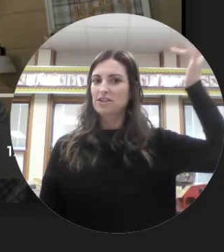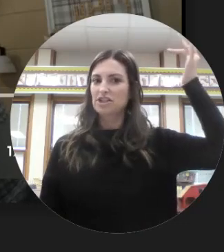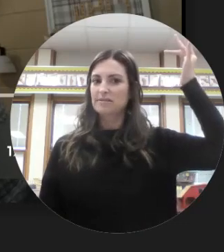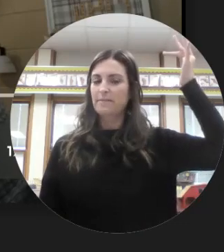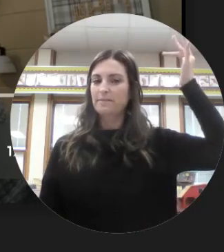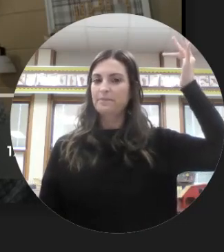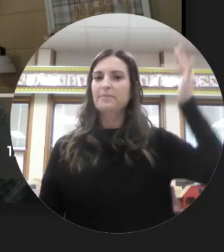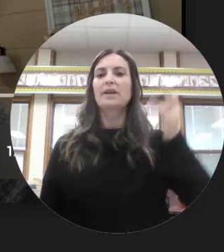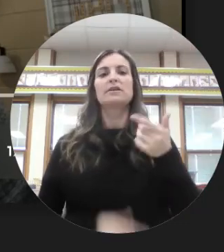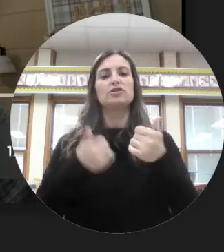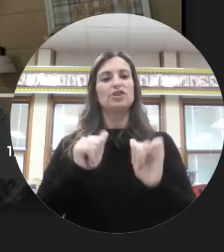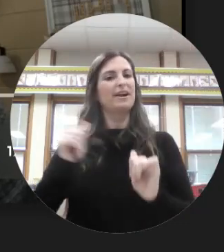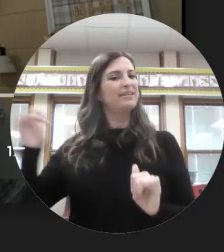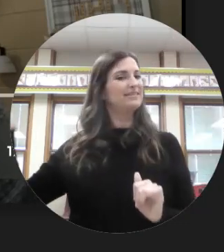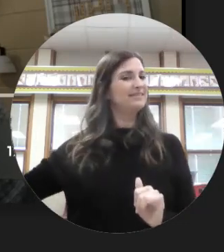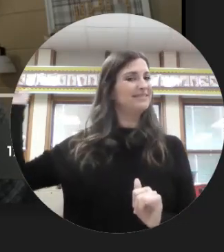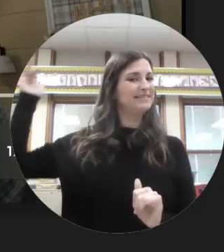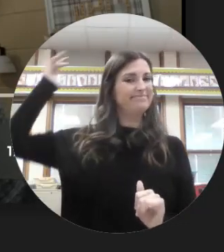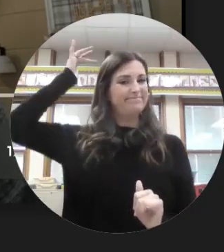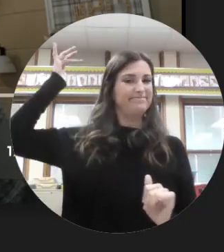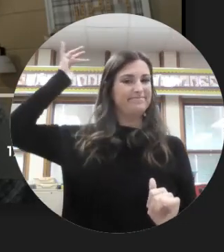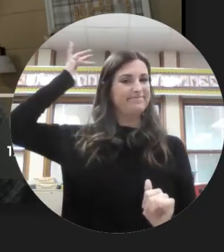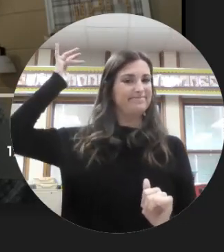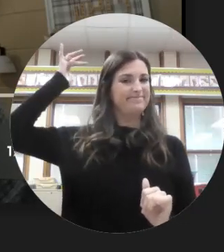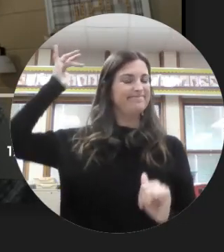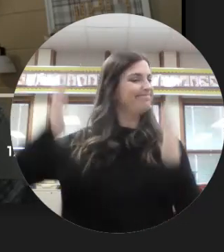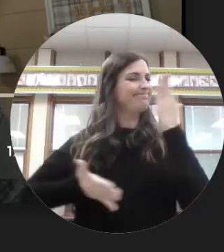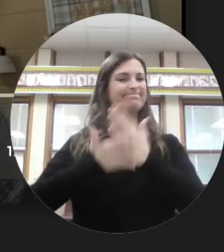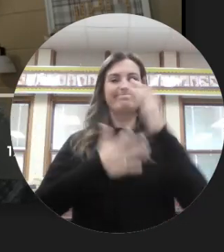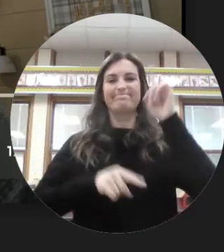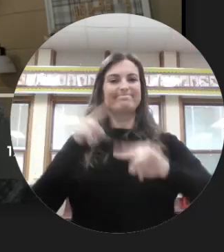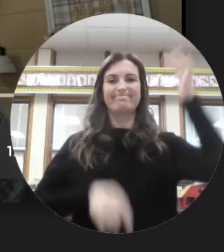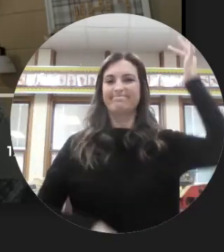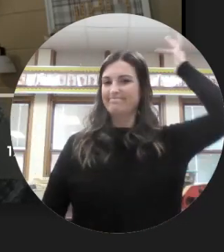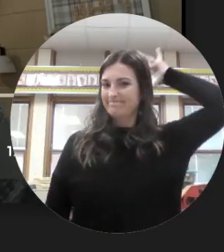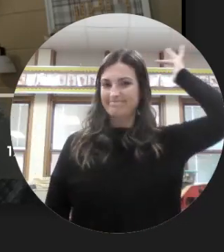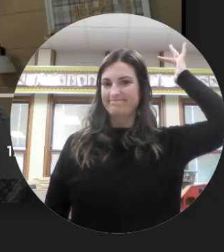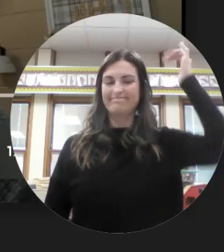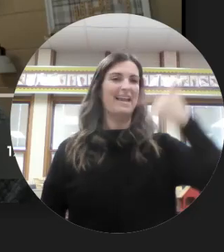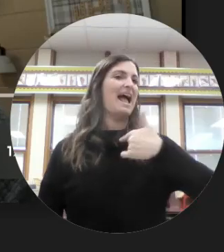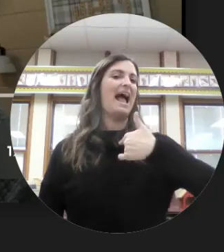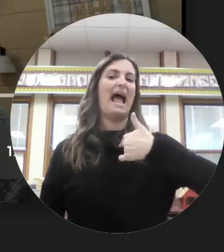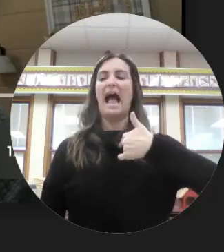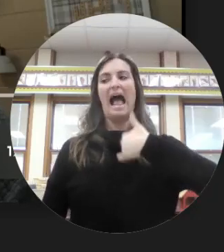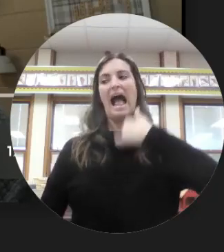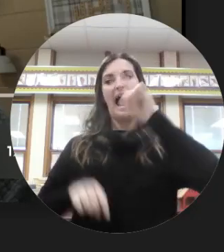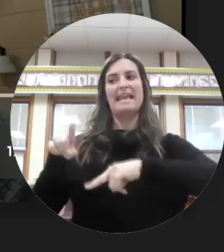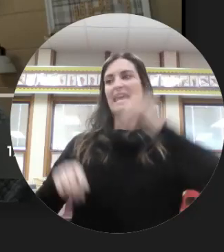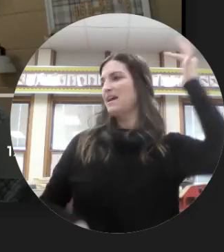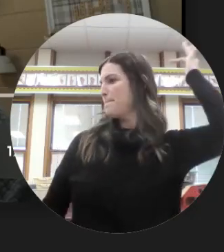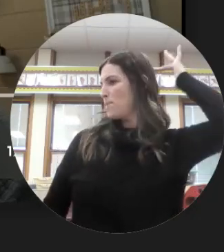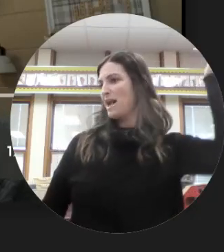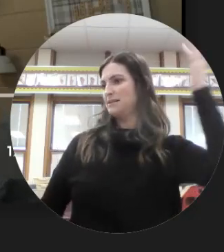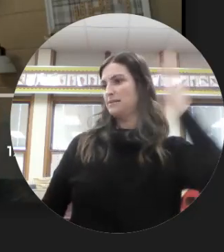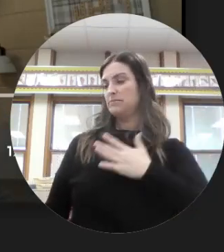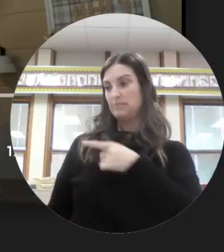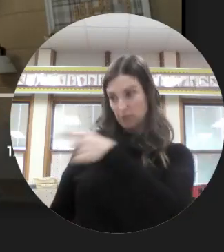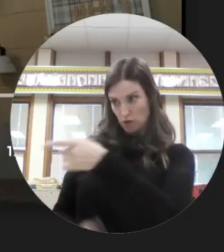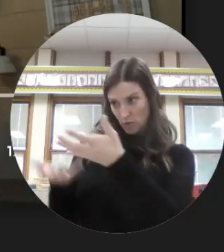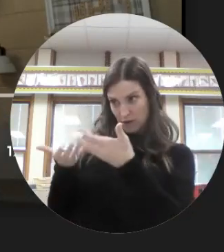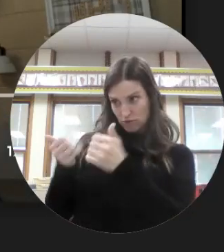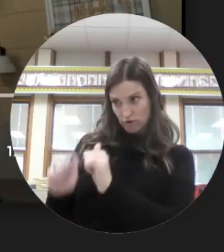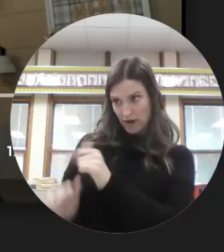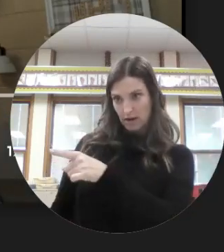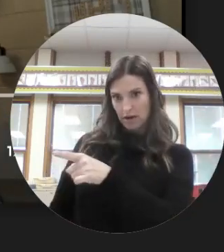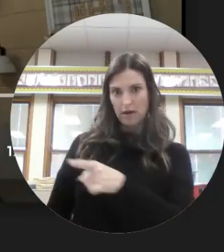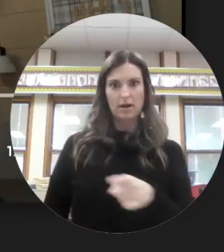She tried with her other hand, but it automatically stopped as well. "It seems I cannot press the button," she said. "Would you like to try?"